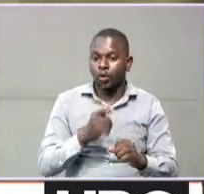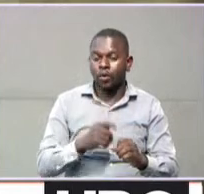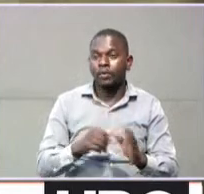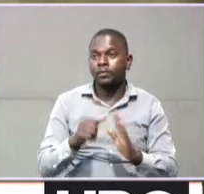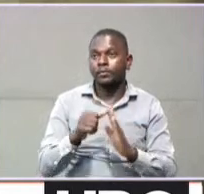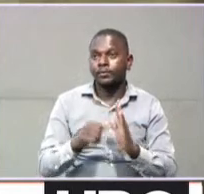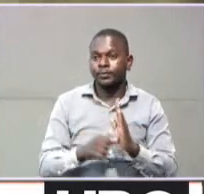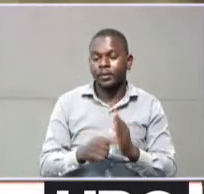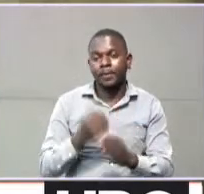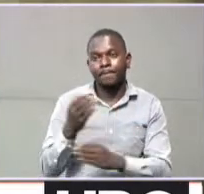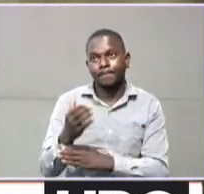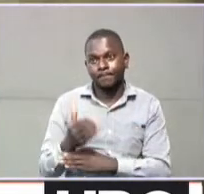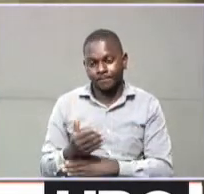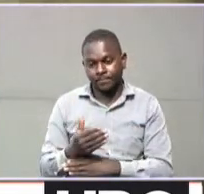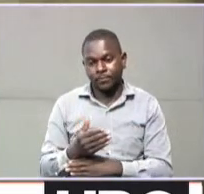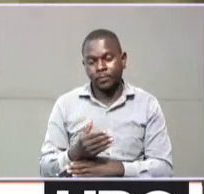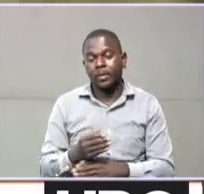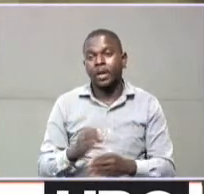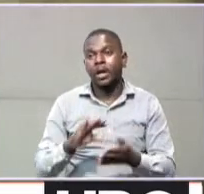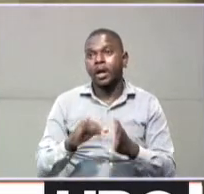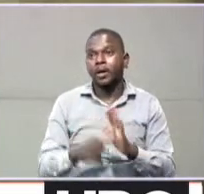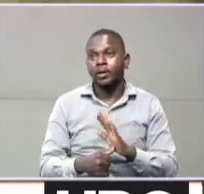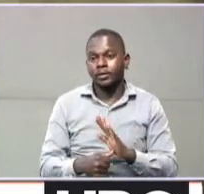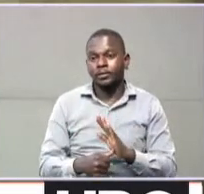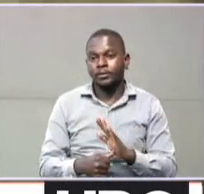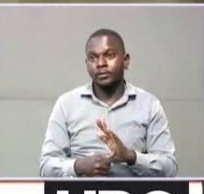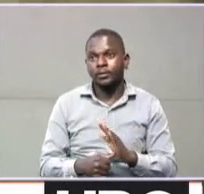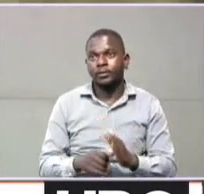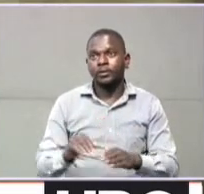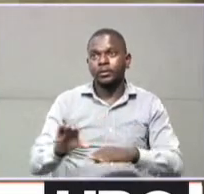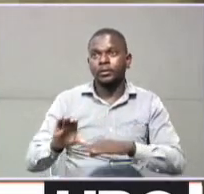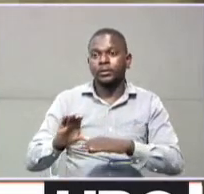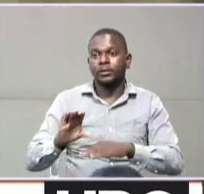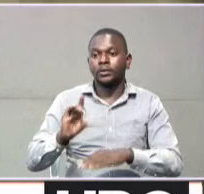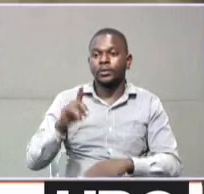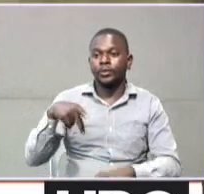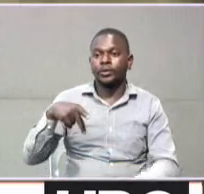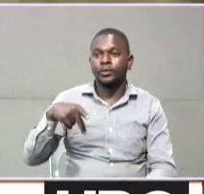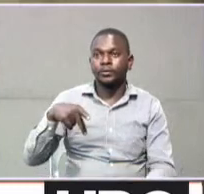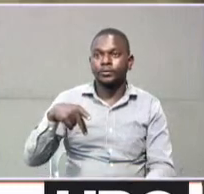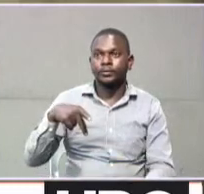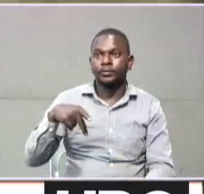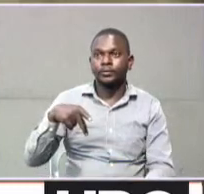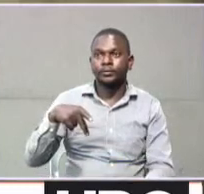statement by member on the state of affairs in the democratic party